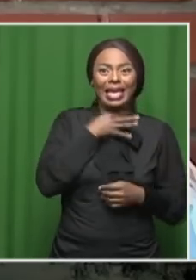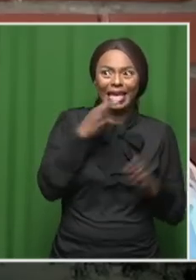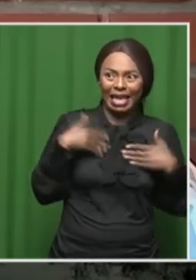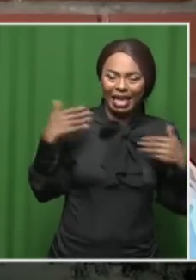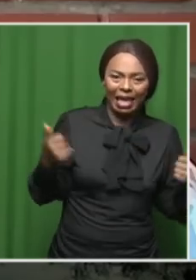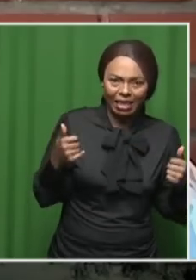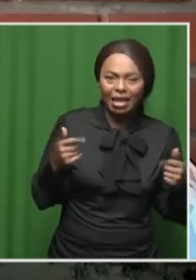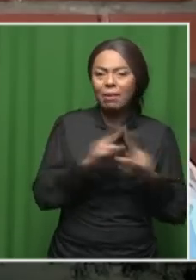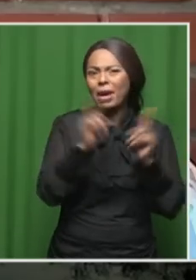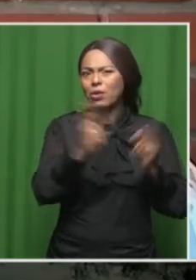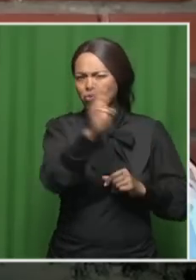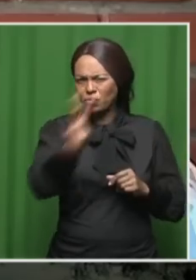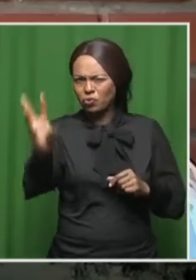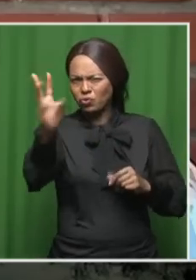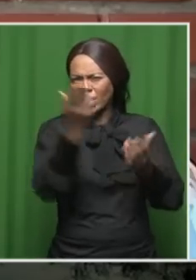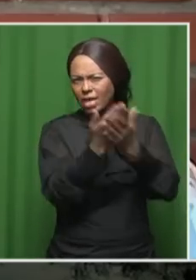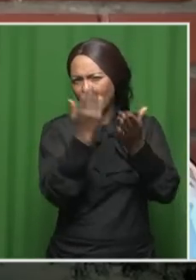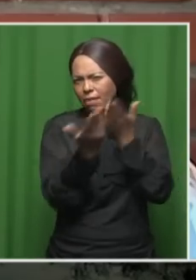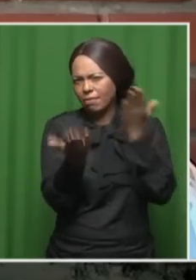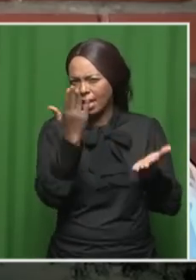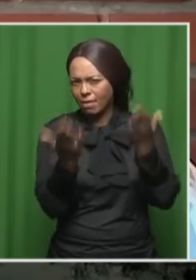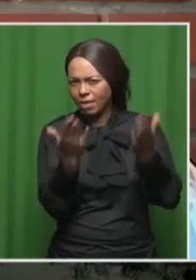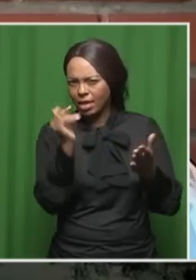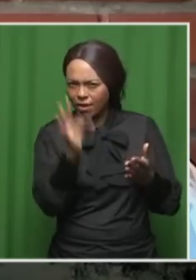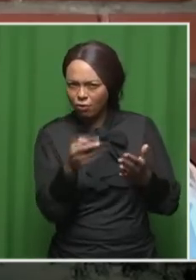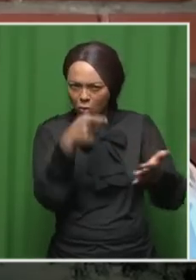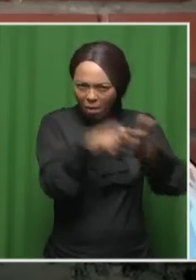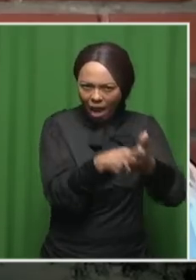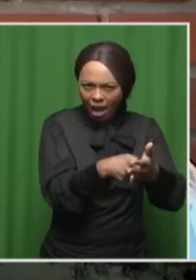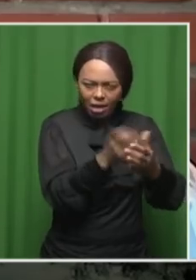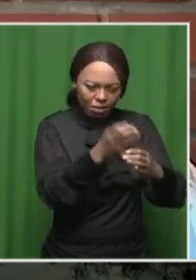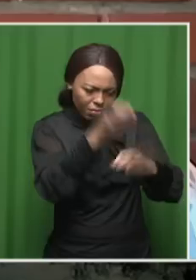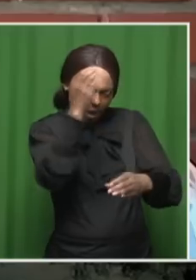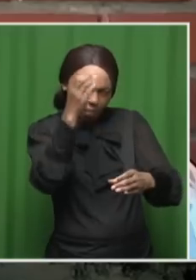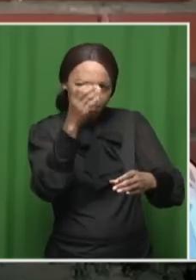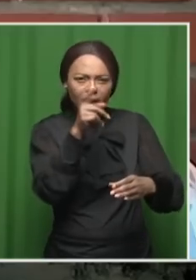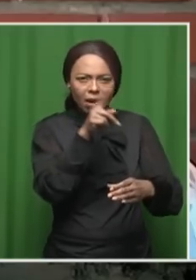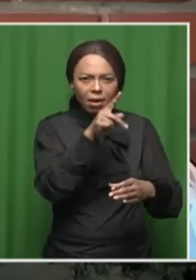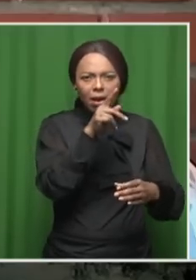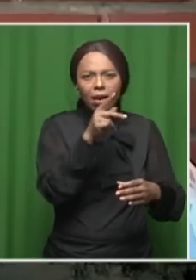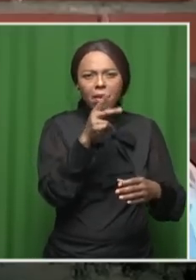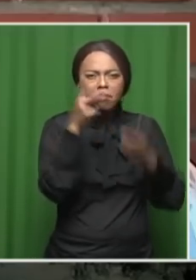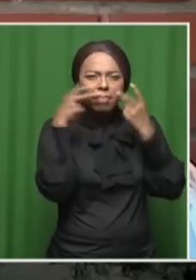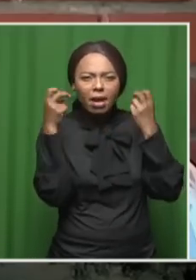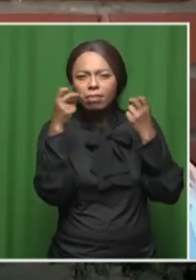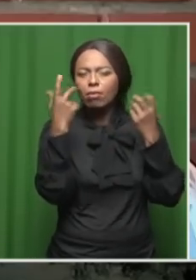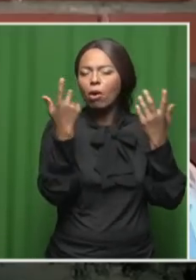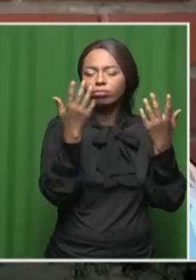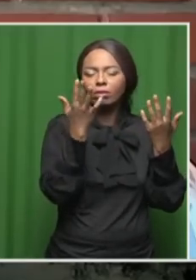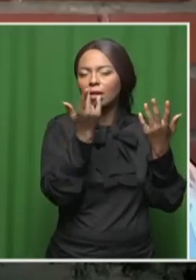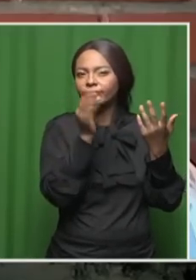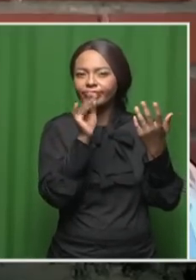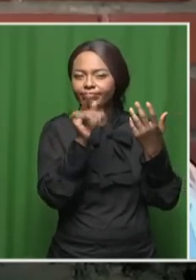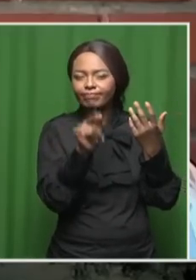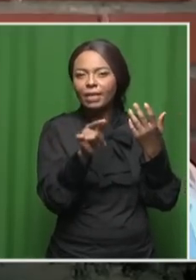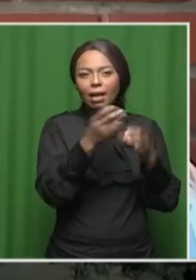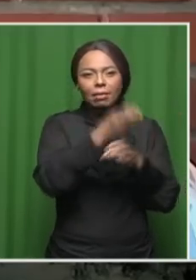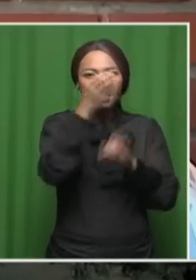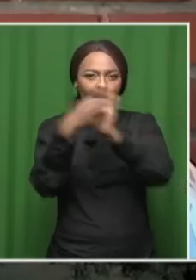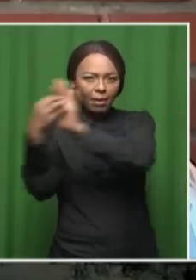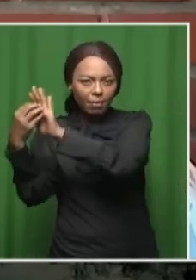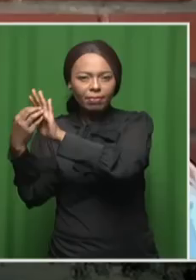things that people should be looking out for if perhaps they have recently had it, they're not feeling well? Is there anything that is immediate they should look out